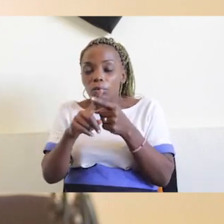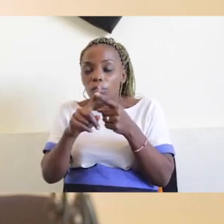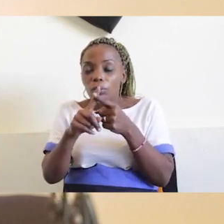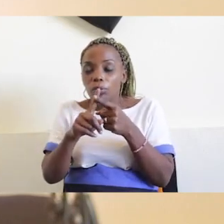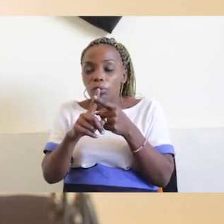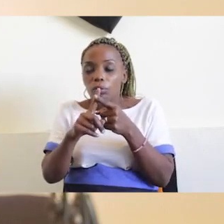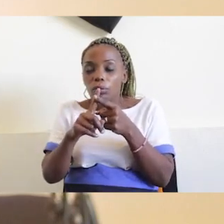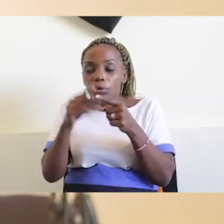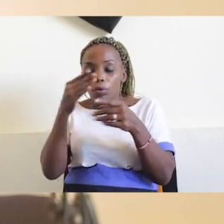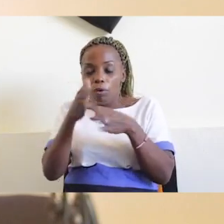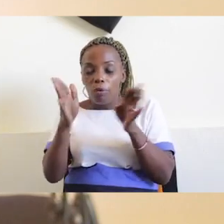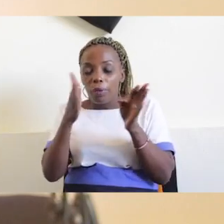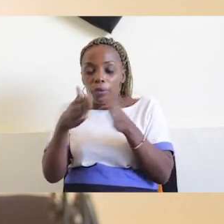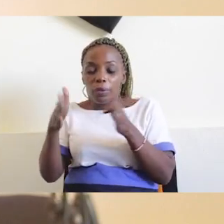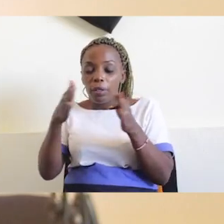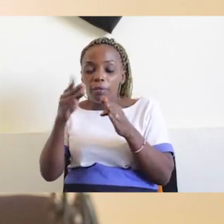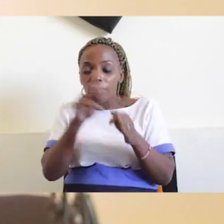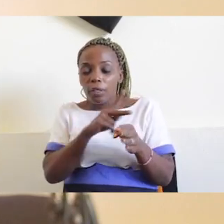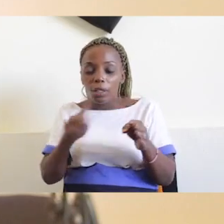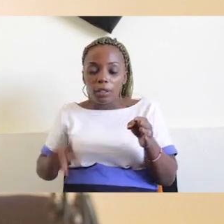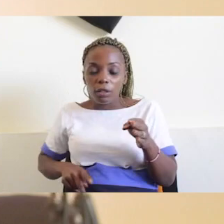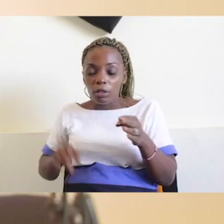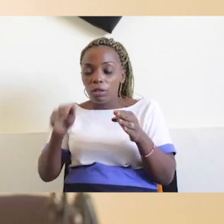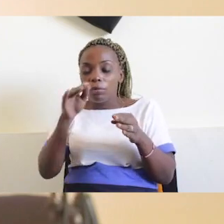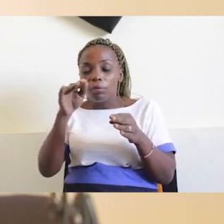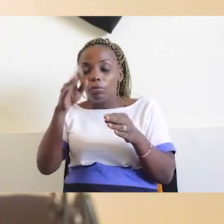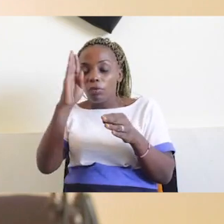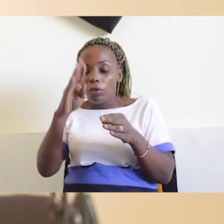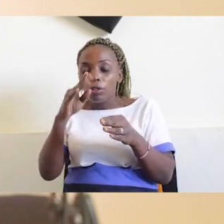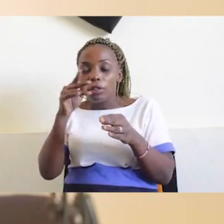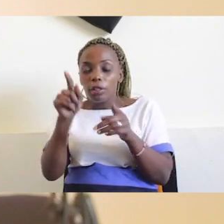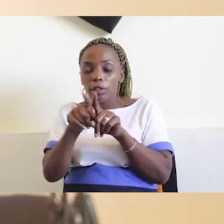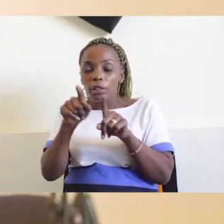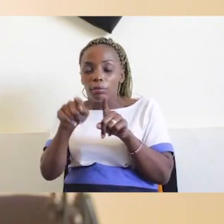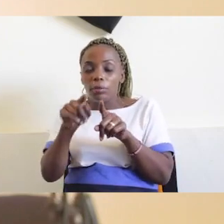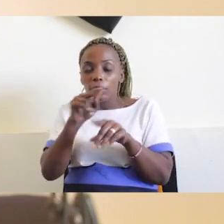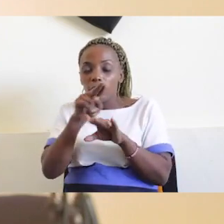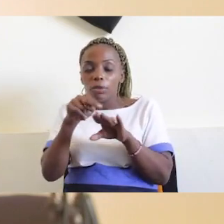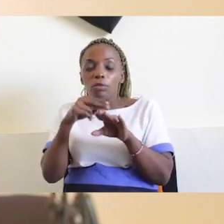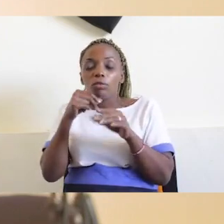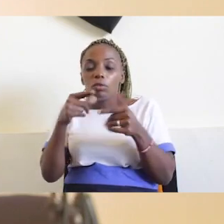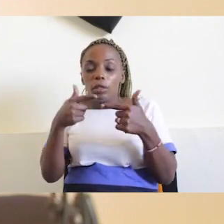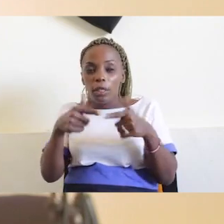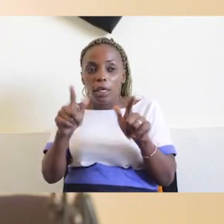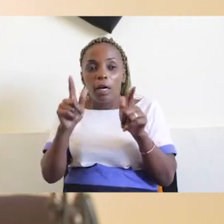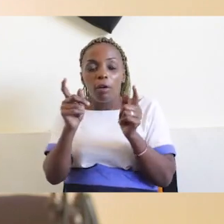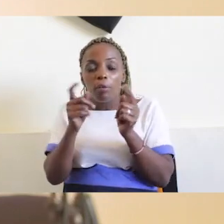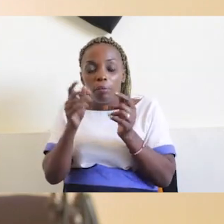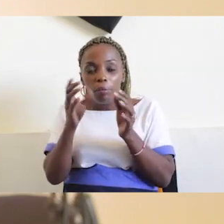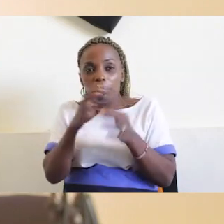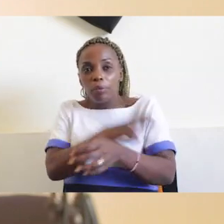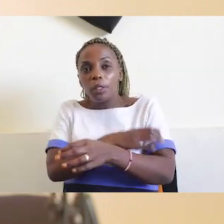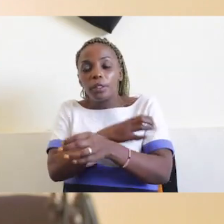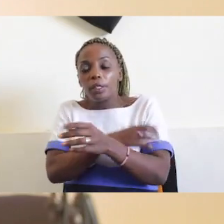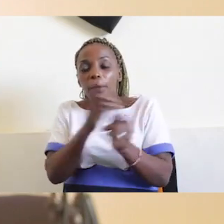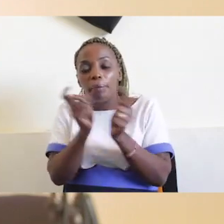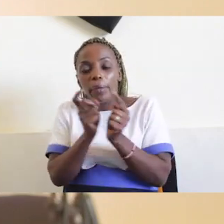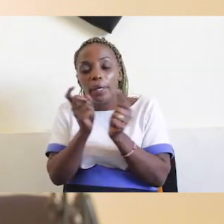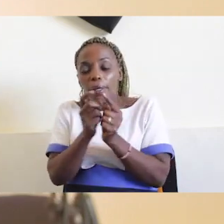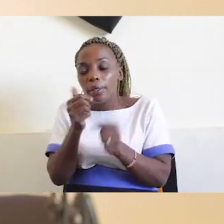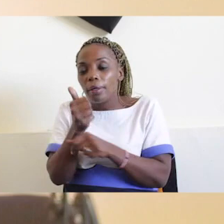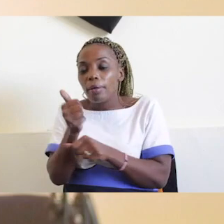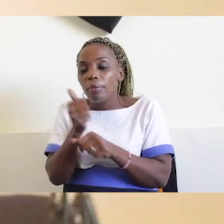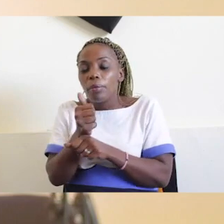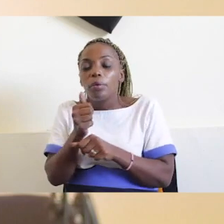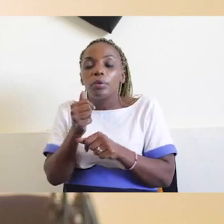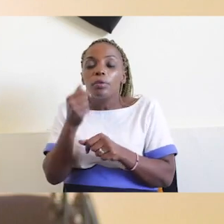and pave the way for the kingdom of God in that nation. And so do not allow pressures, the pain and provocation and